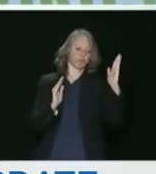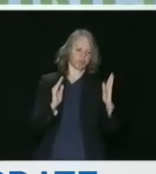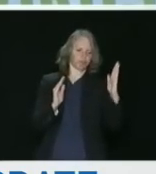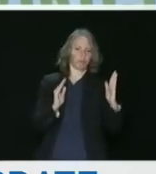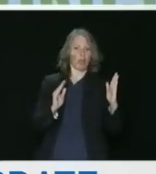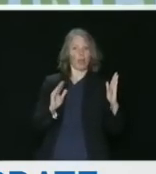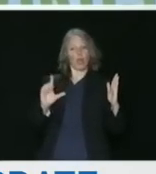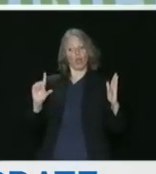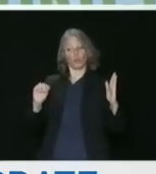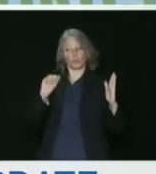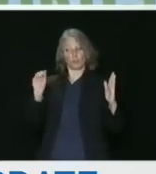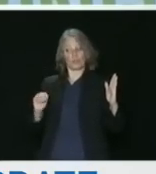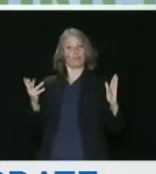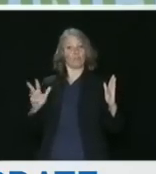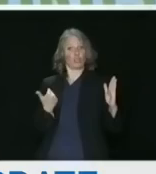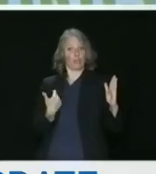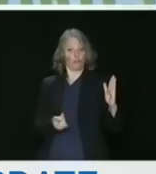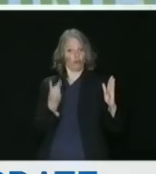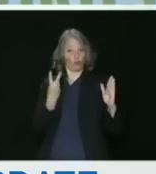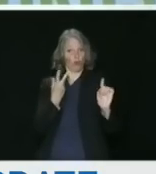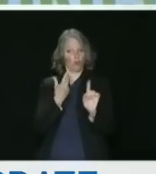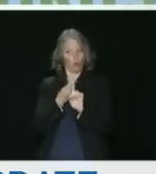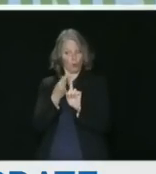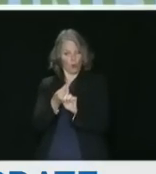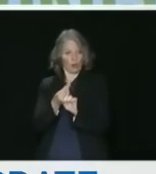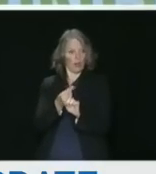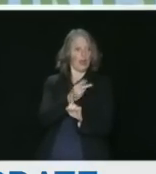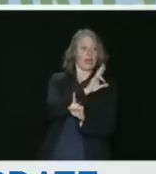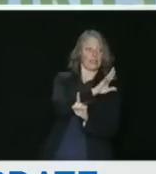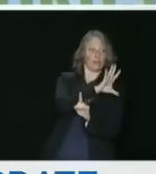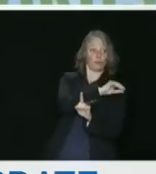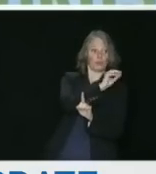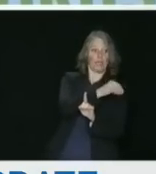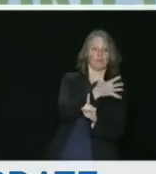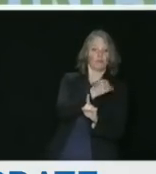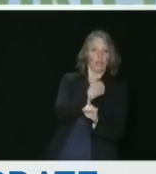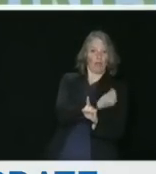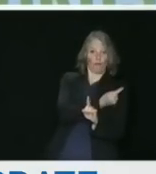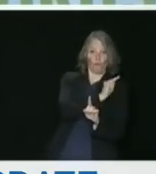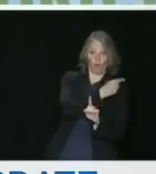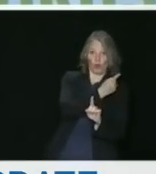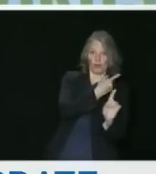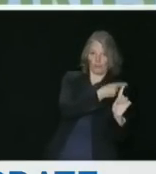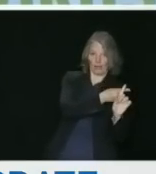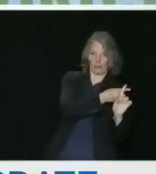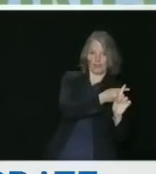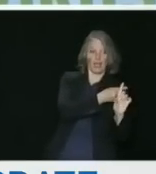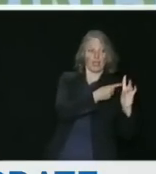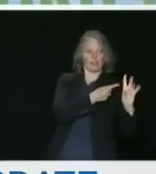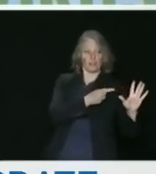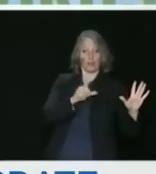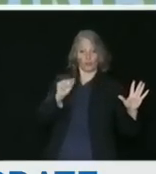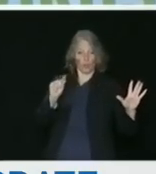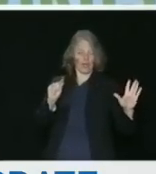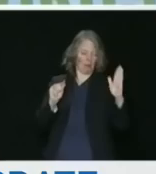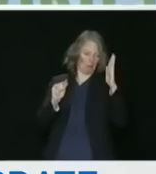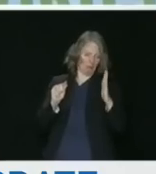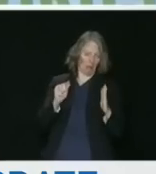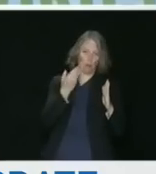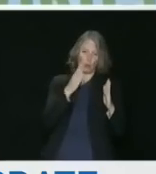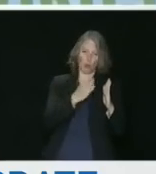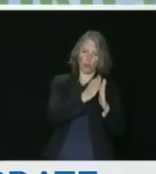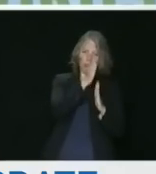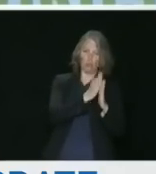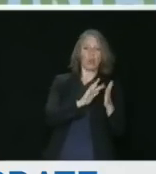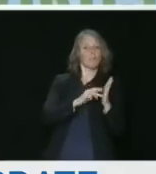20% of the adult population has had 2 doses and 75% overall has had vaccine, if you lift it at around that